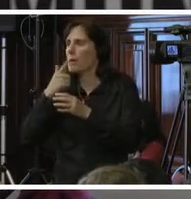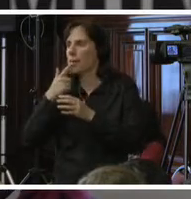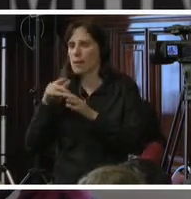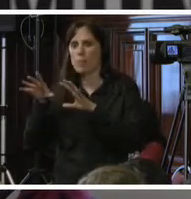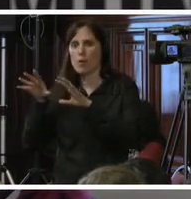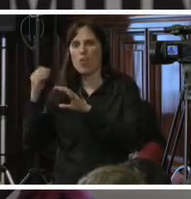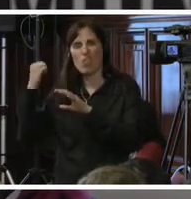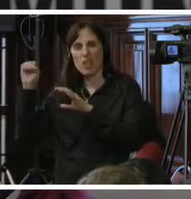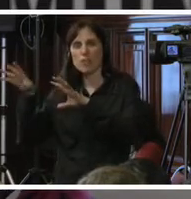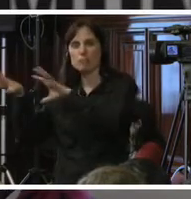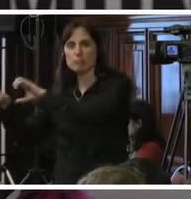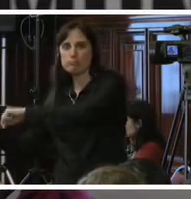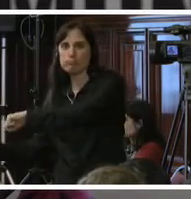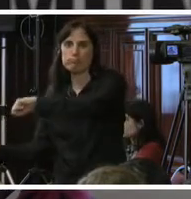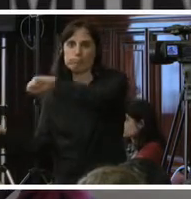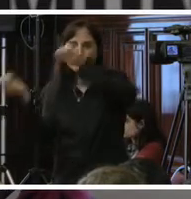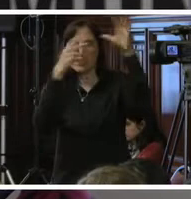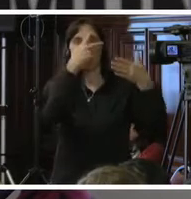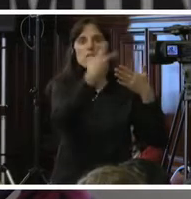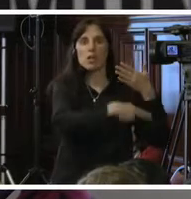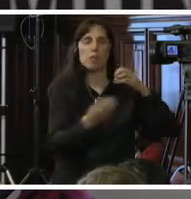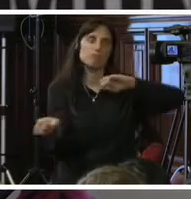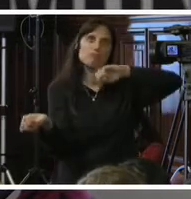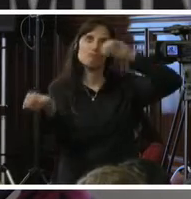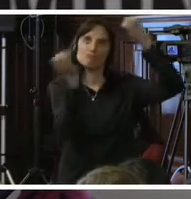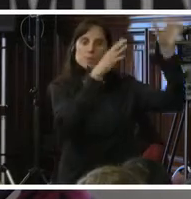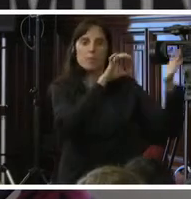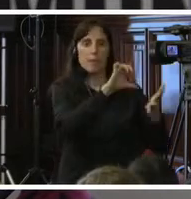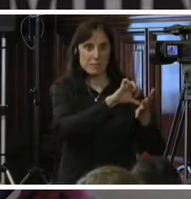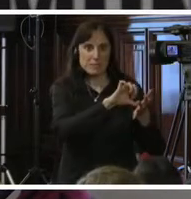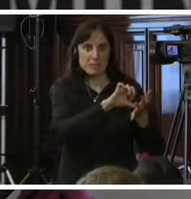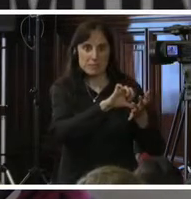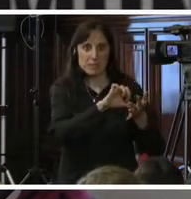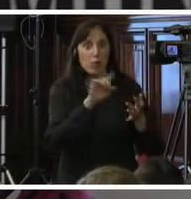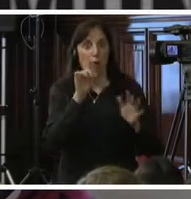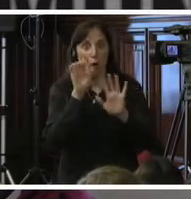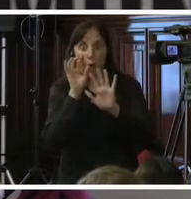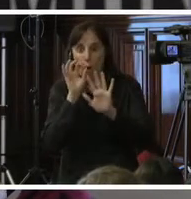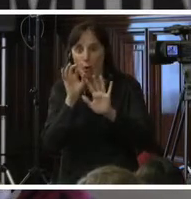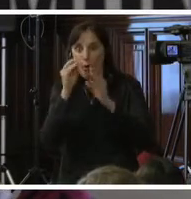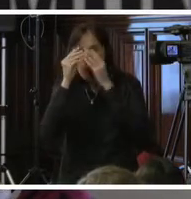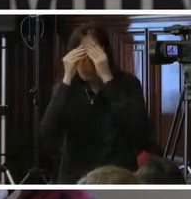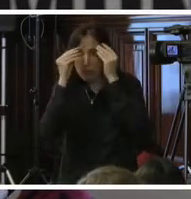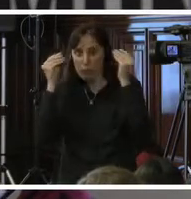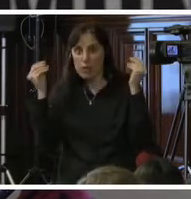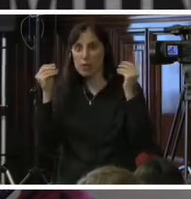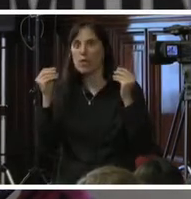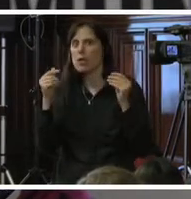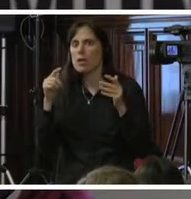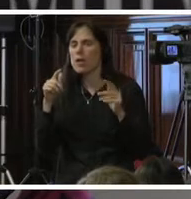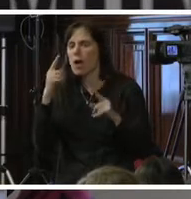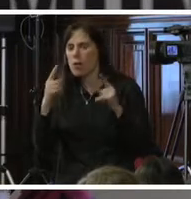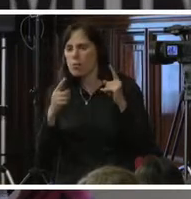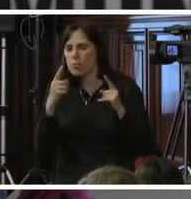their own borders. And it is said that data doesn't exist. Well,